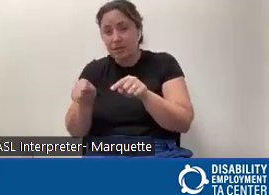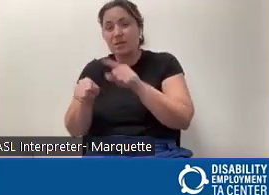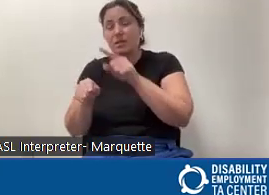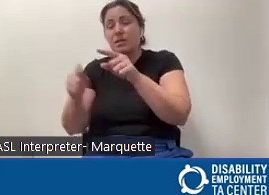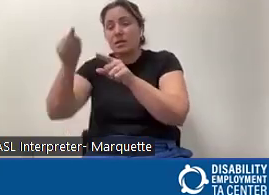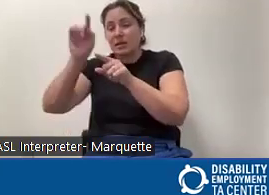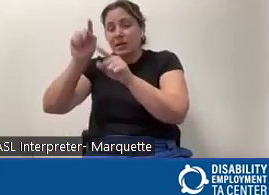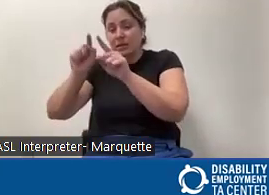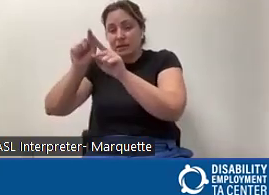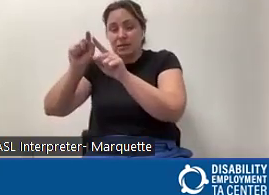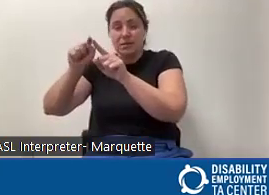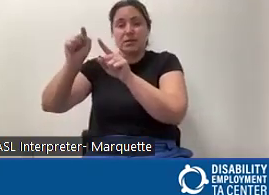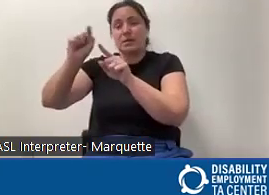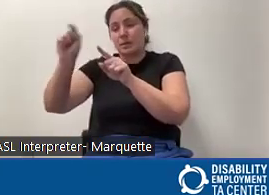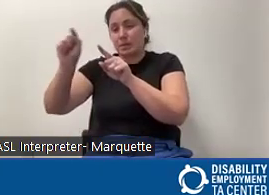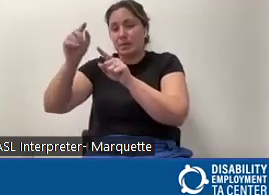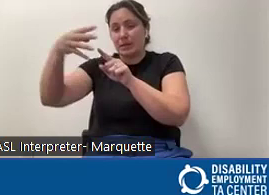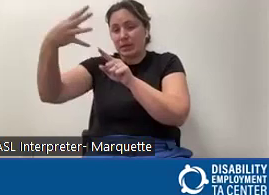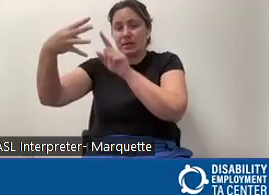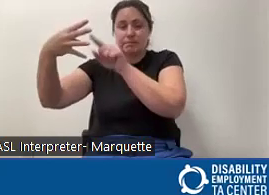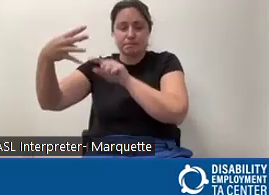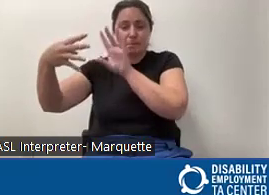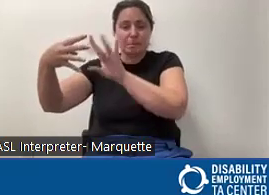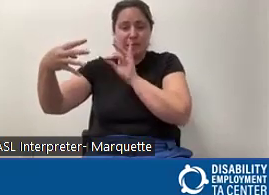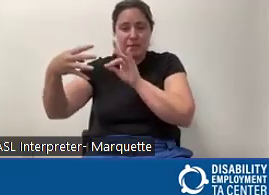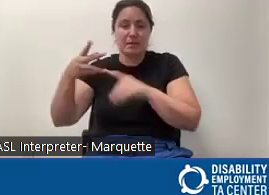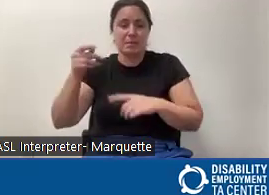Zoom. And we can go to the next slide.